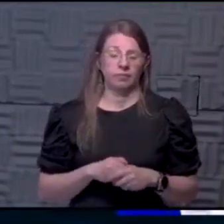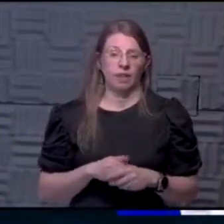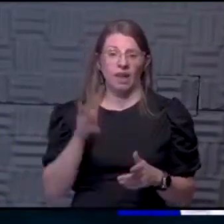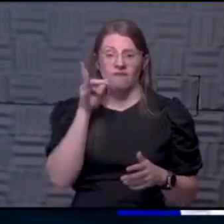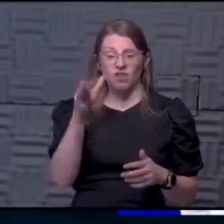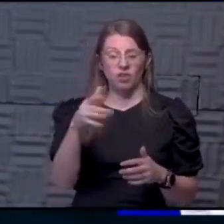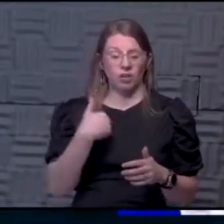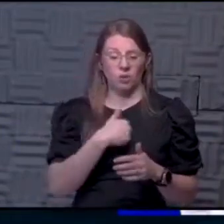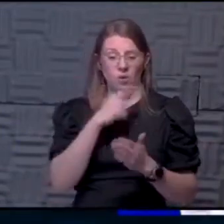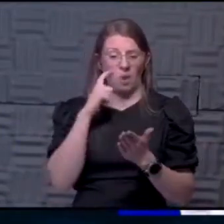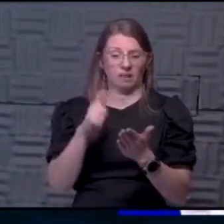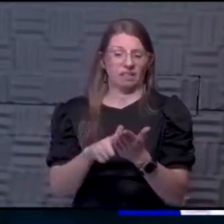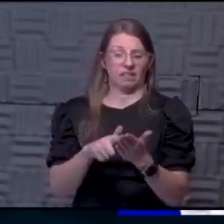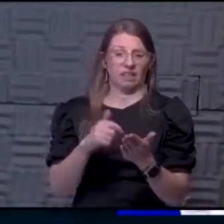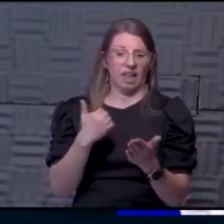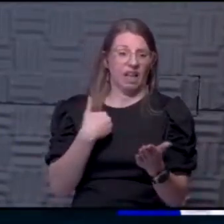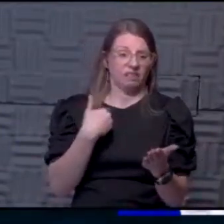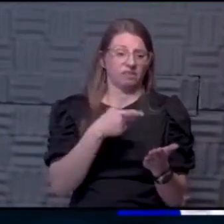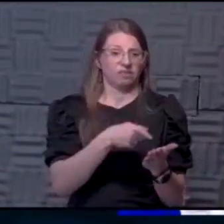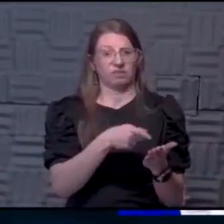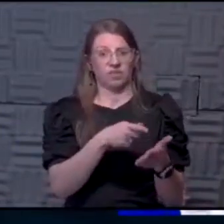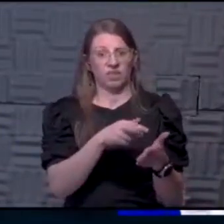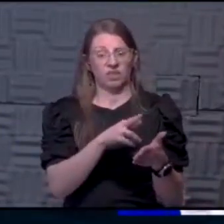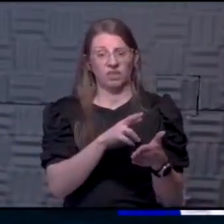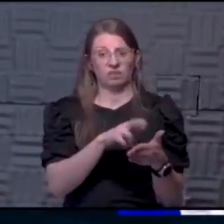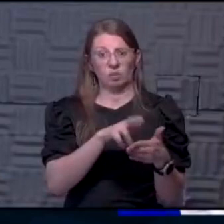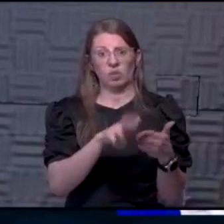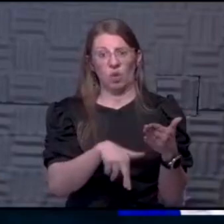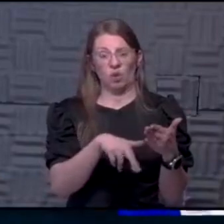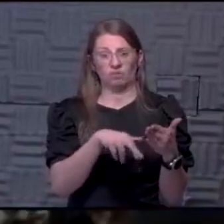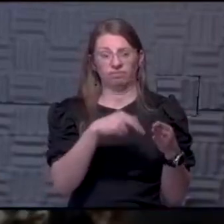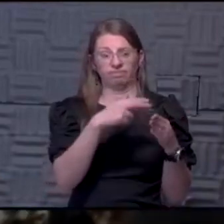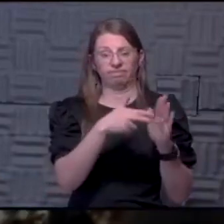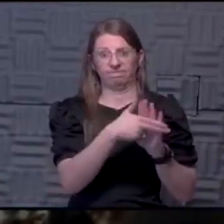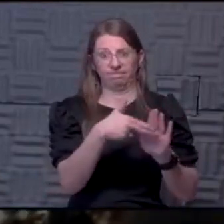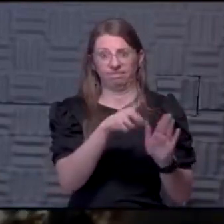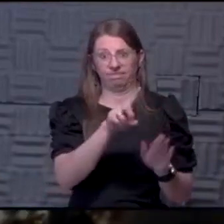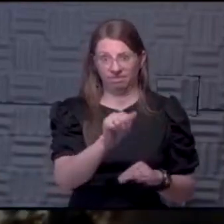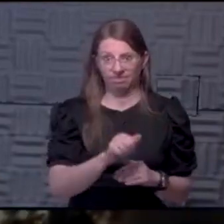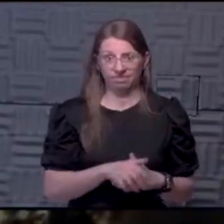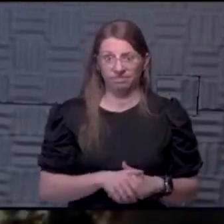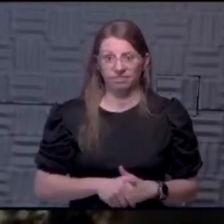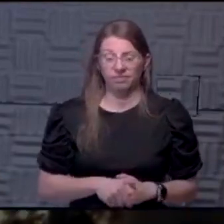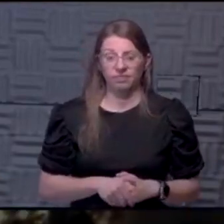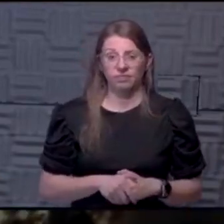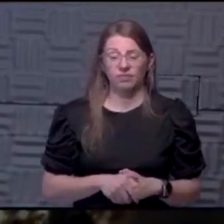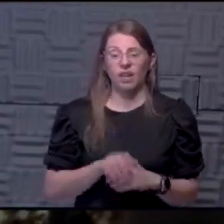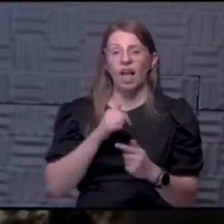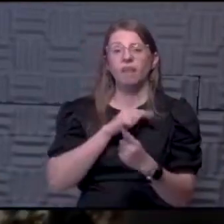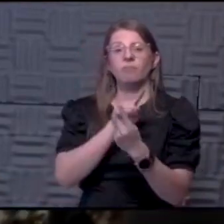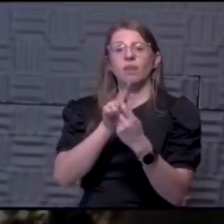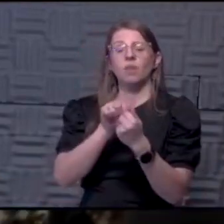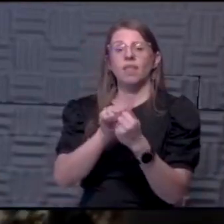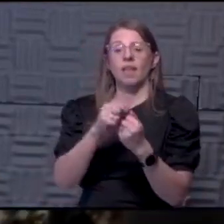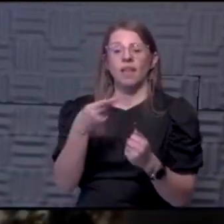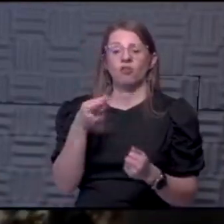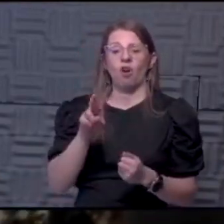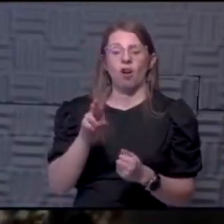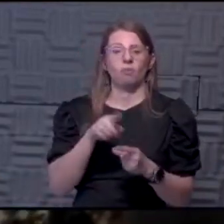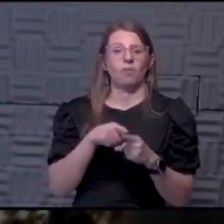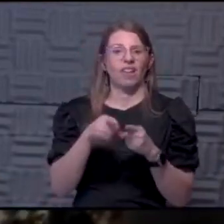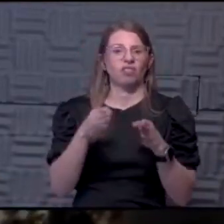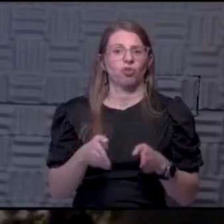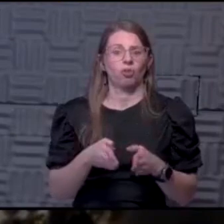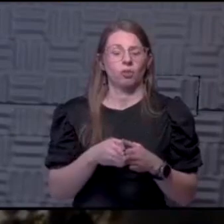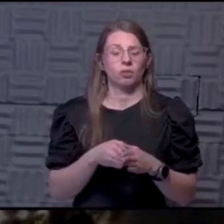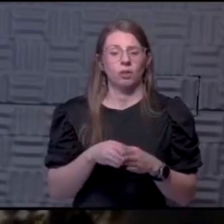we recognize can have long-term consequences and result in disability. Yeah, I've met with HR professionals,